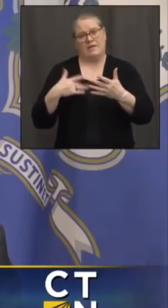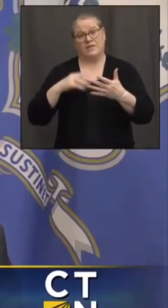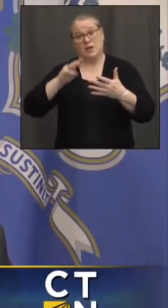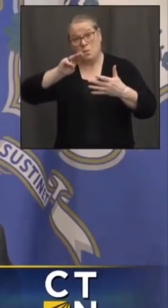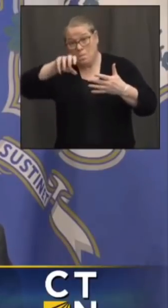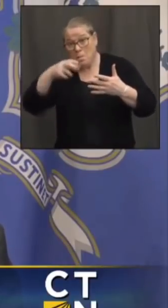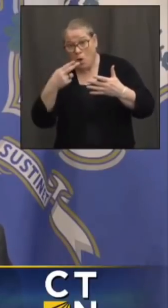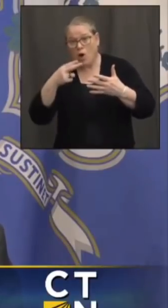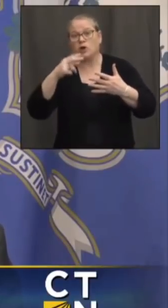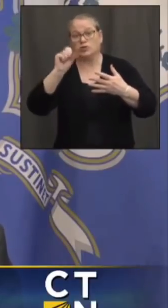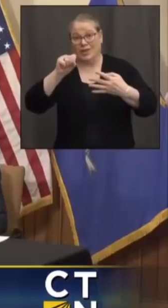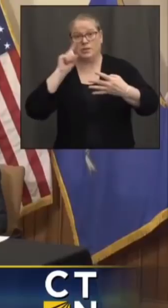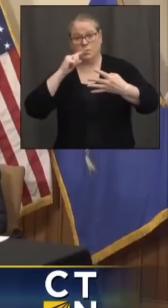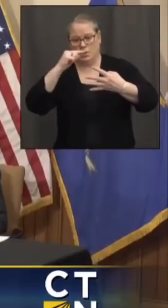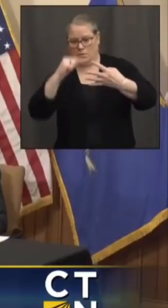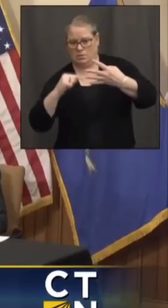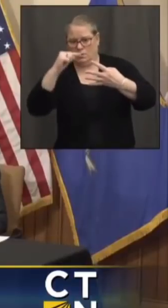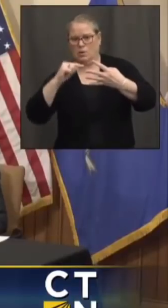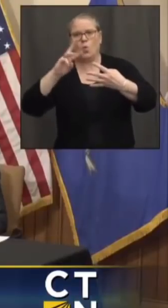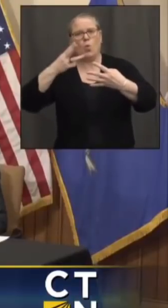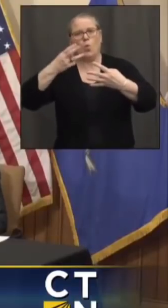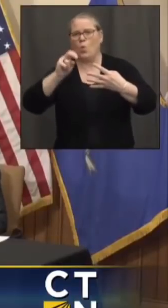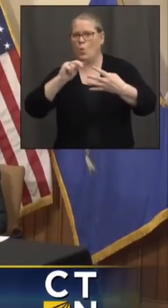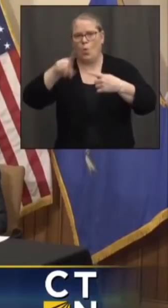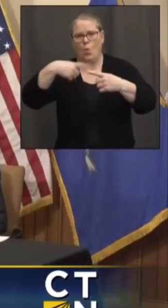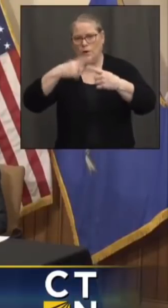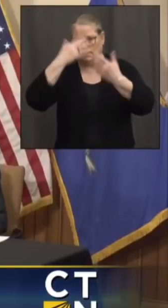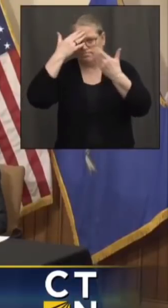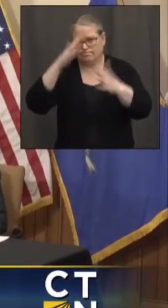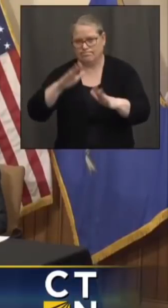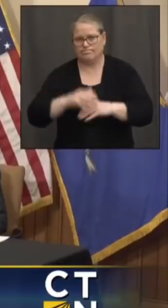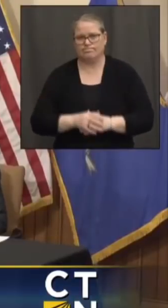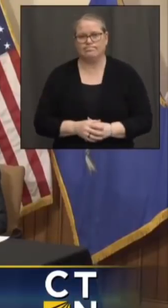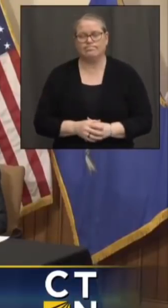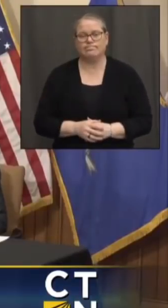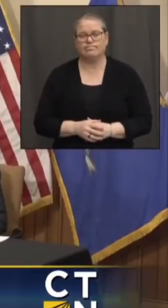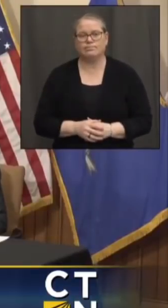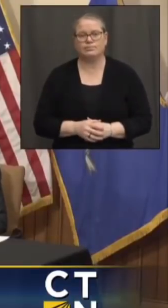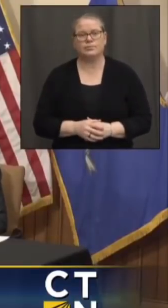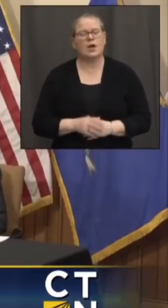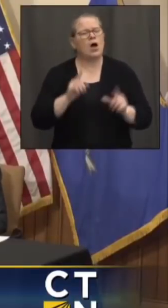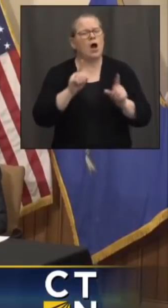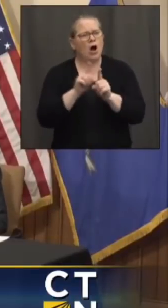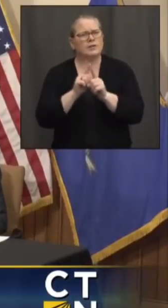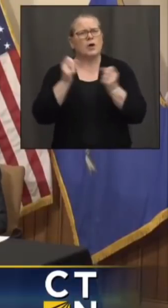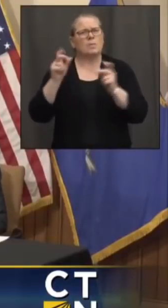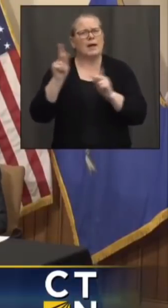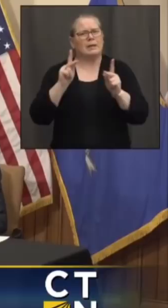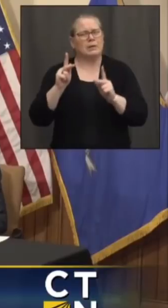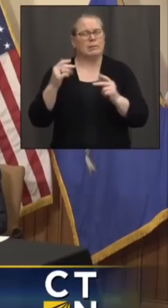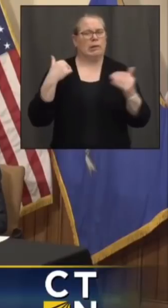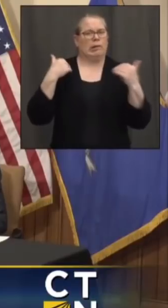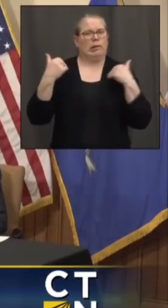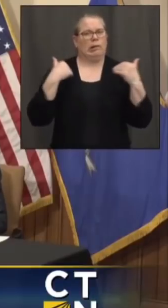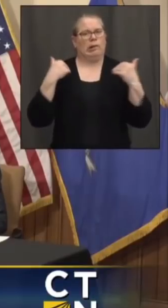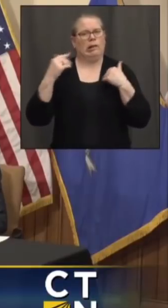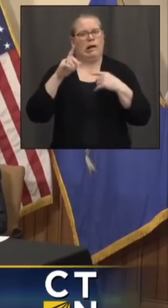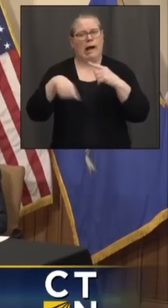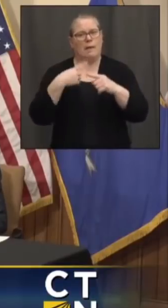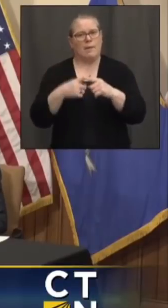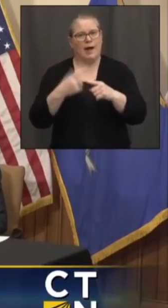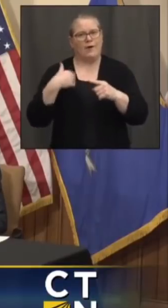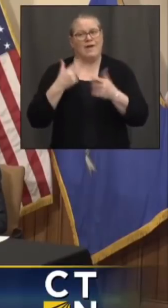March, yes. And we get a lot of questions about people with underlying chronic conditions, the so-called